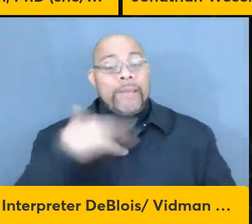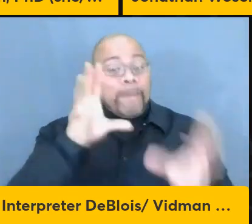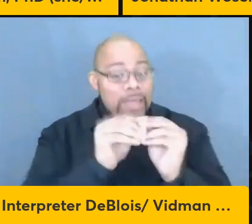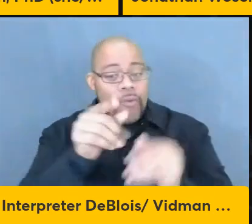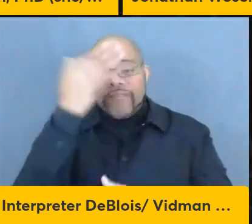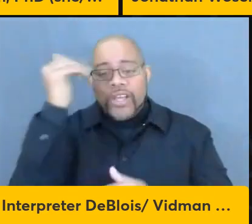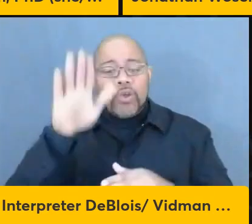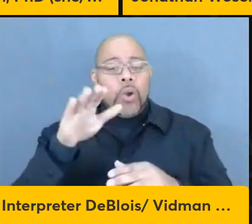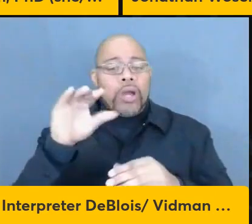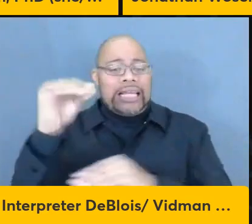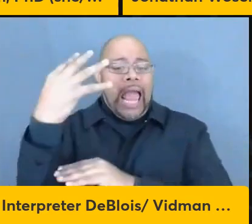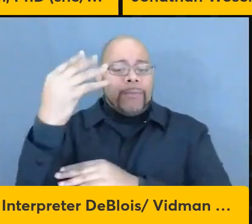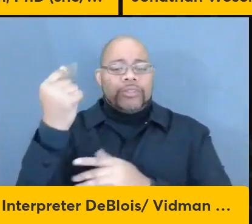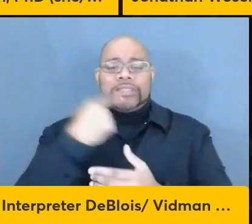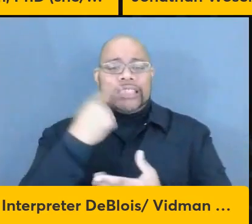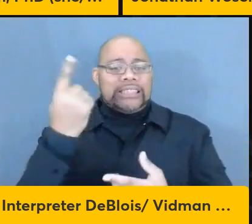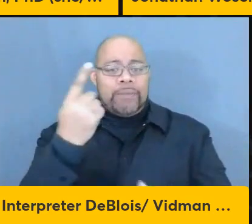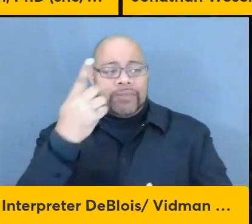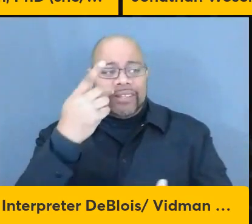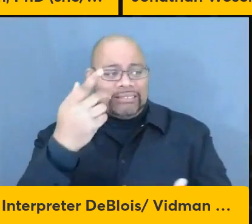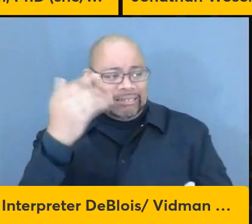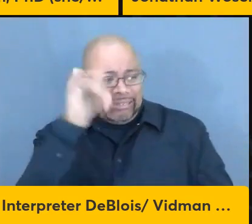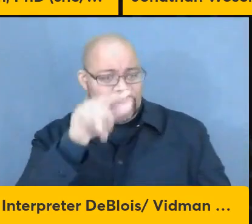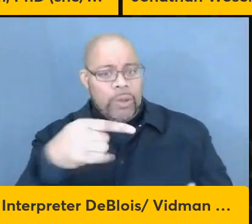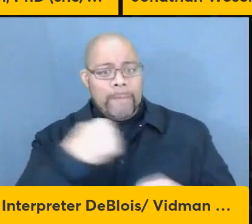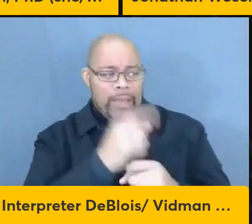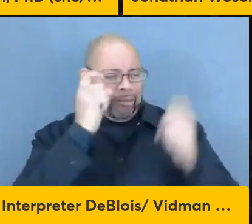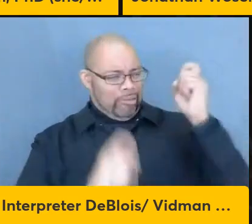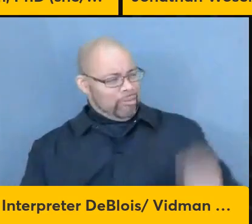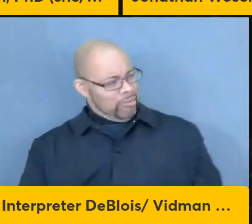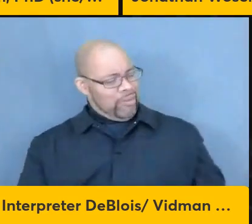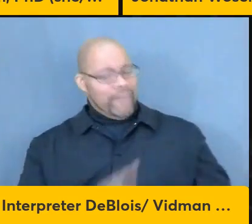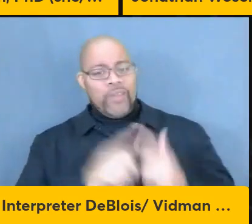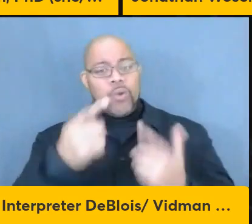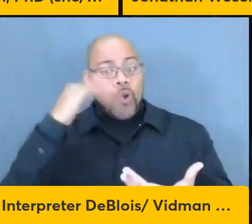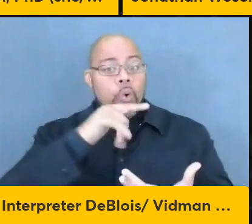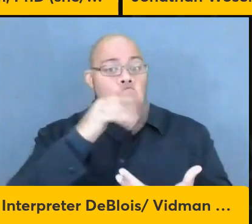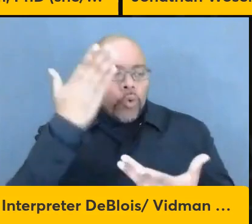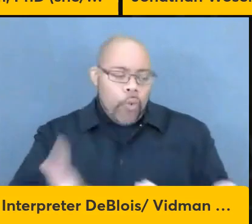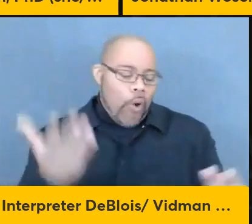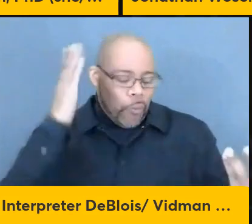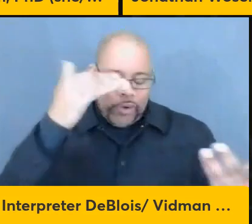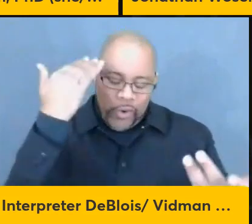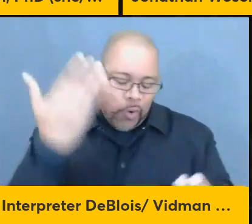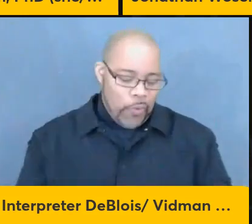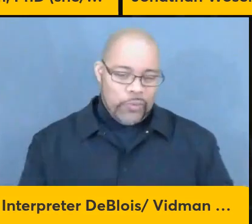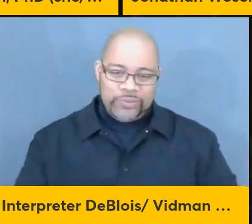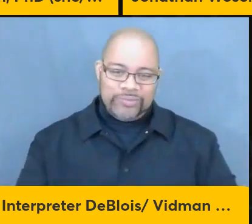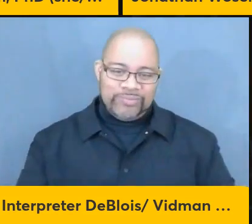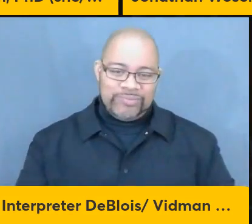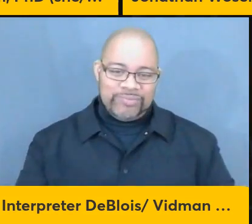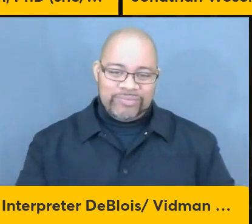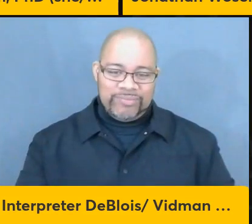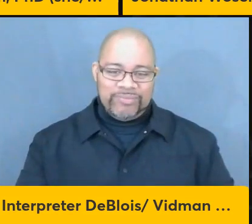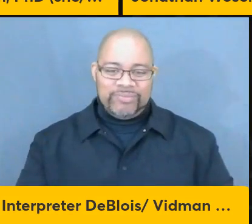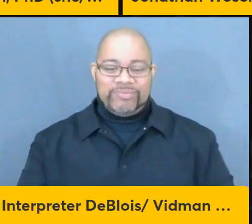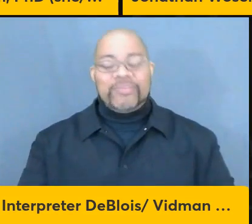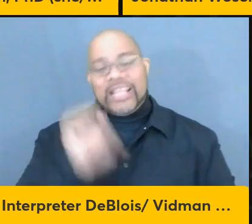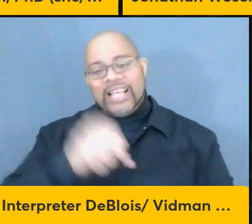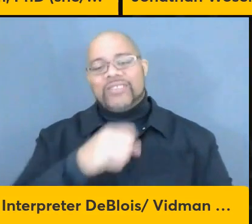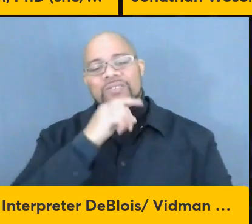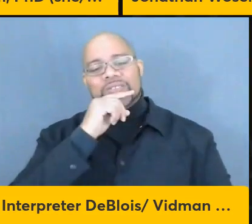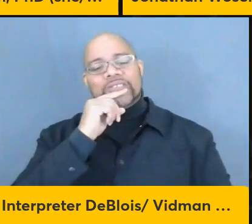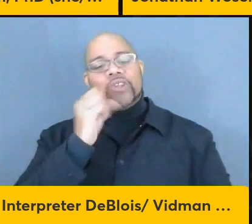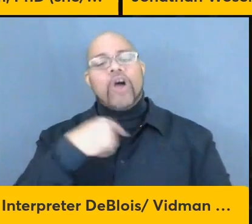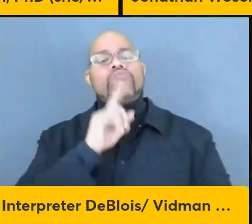gonna forget your camera's on, someone's gonna say something funky, and then you're gonna make a face. And then you're gonna know who you are. So yeah, it's